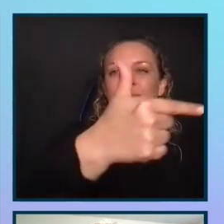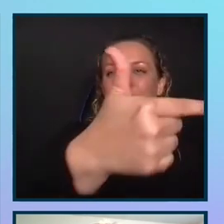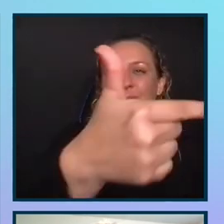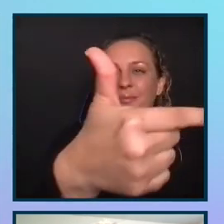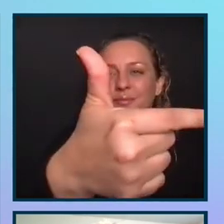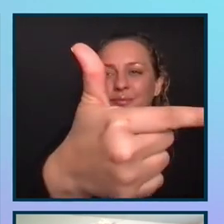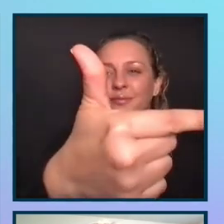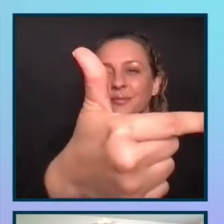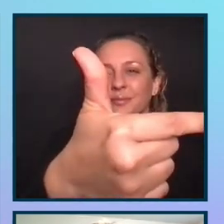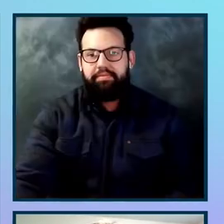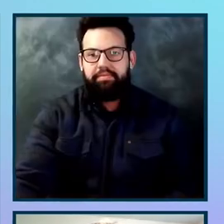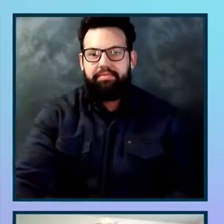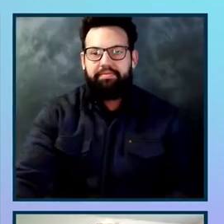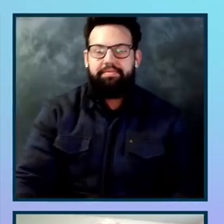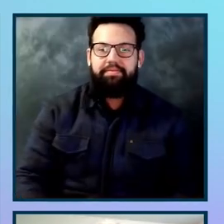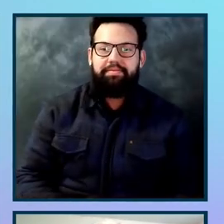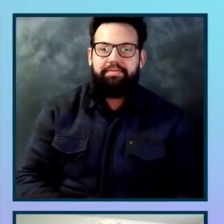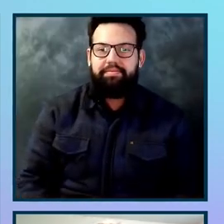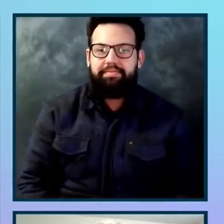is you go